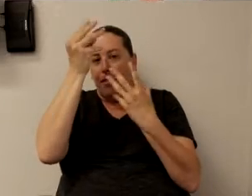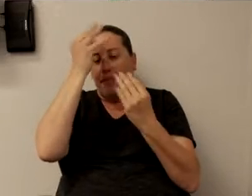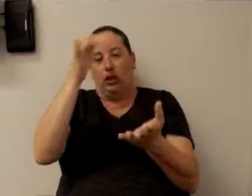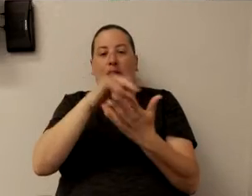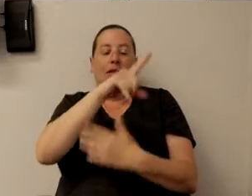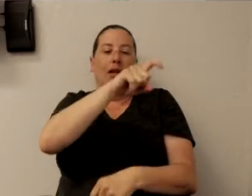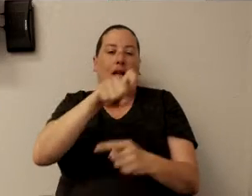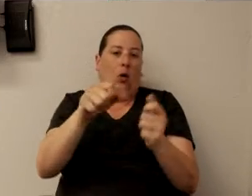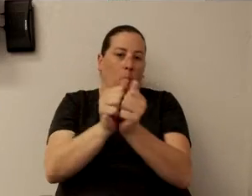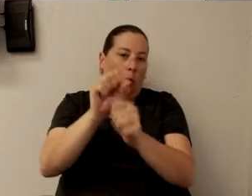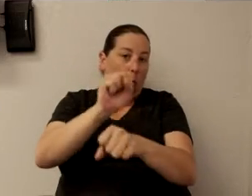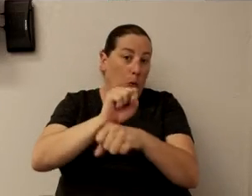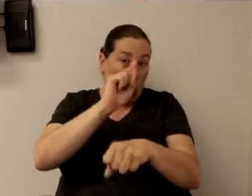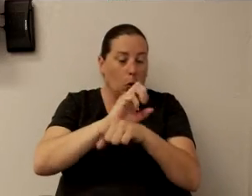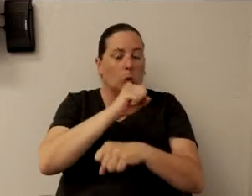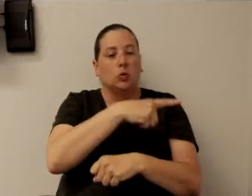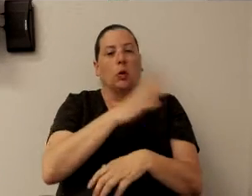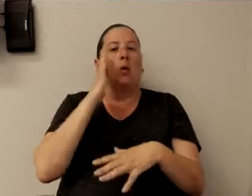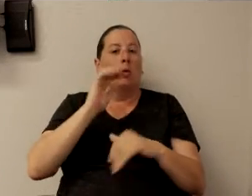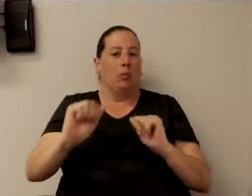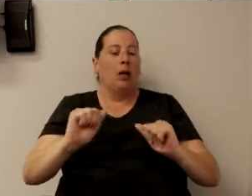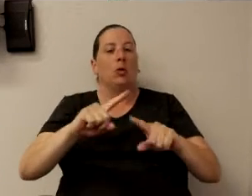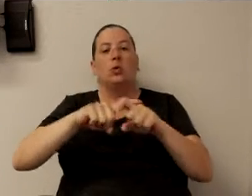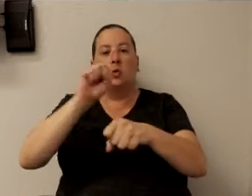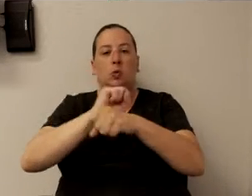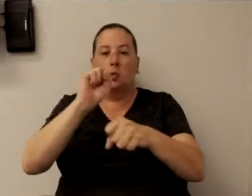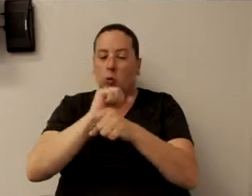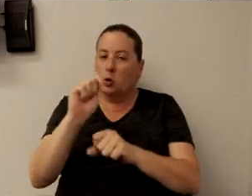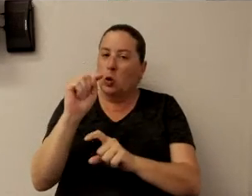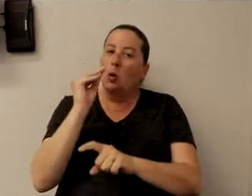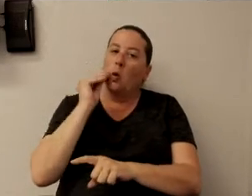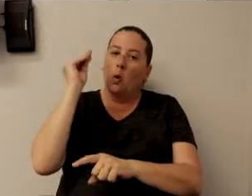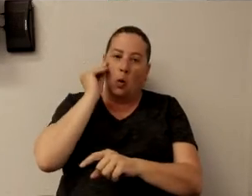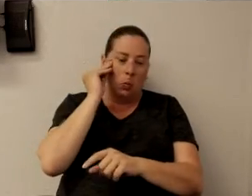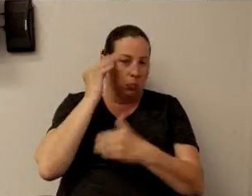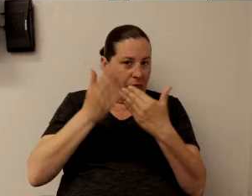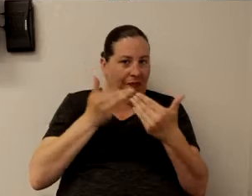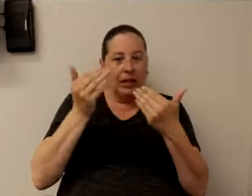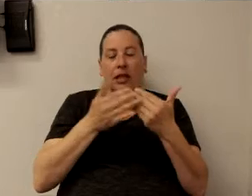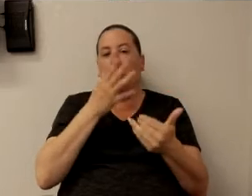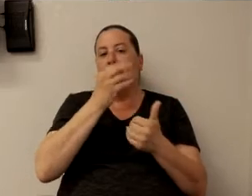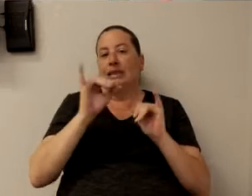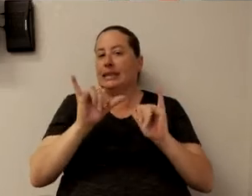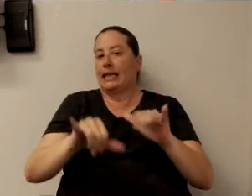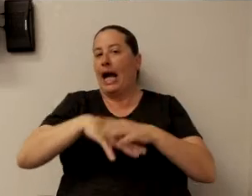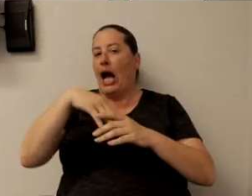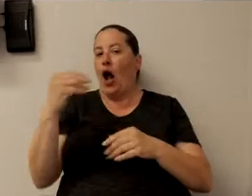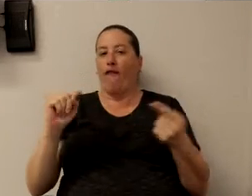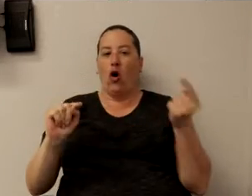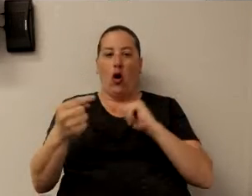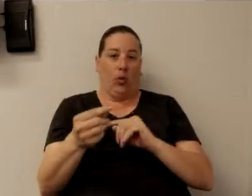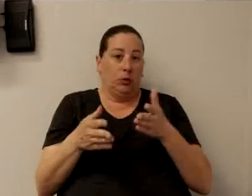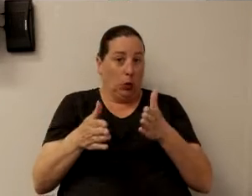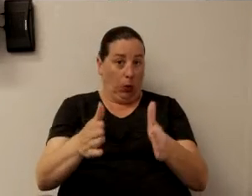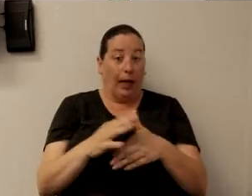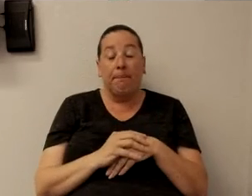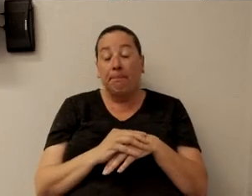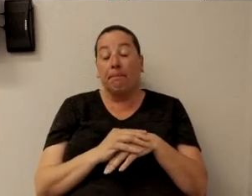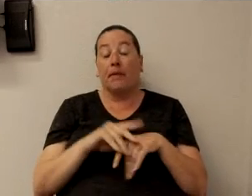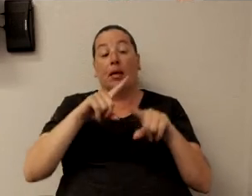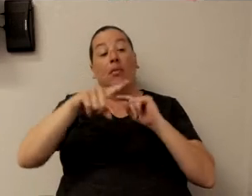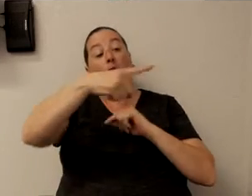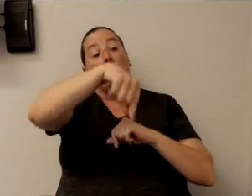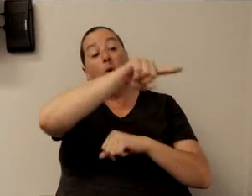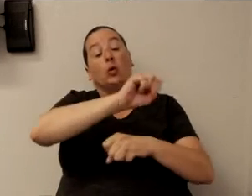So they're working at home effectively, obviously staying out of harm's way. But those employees